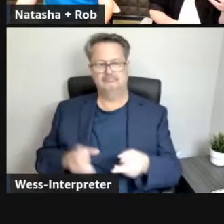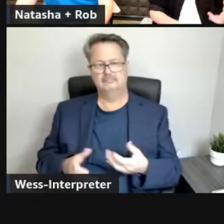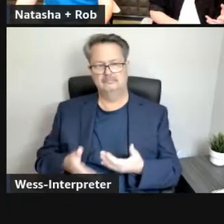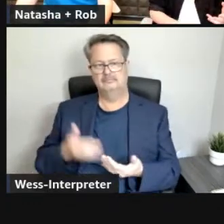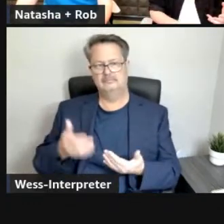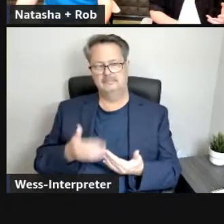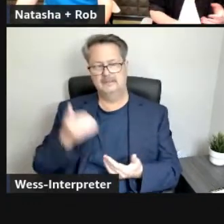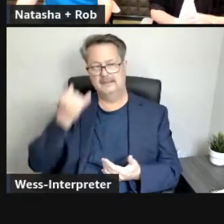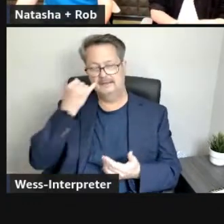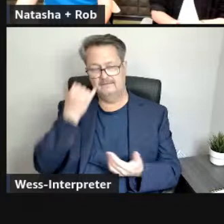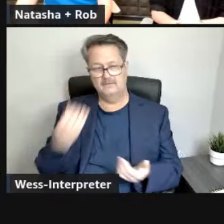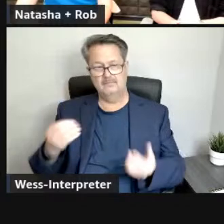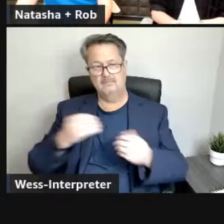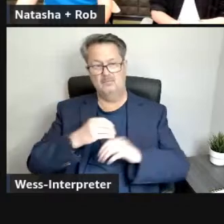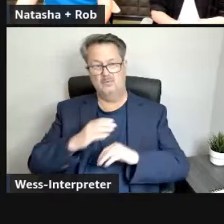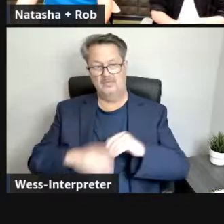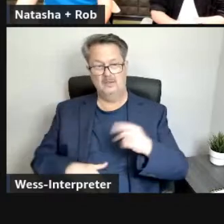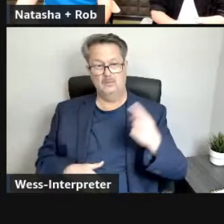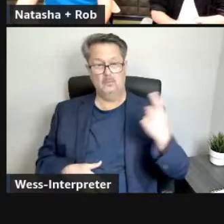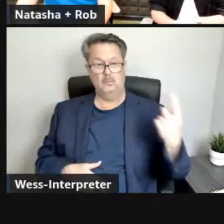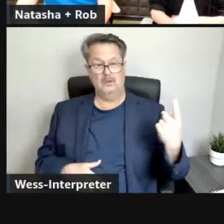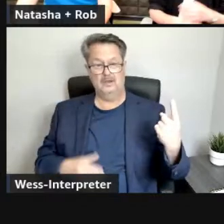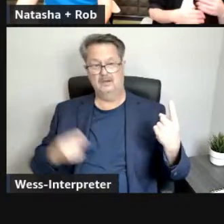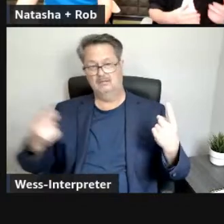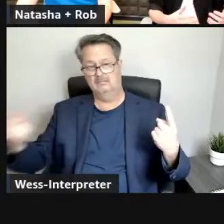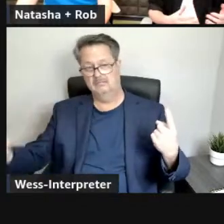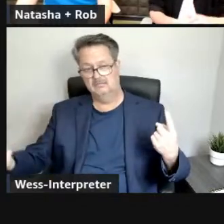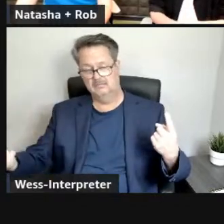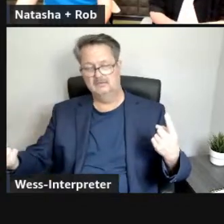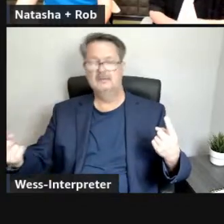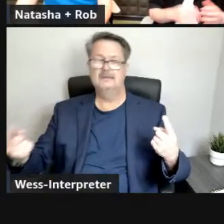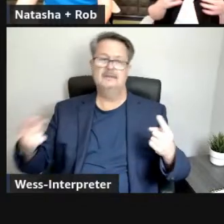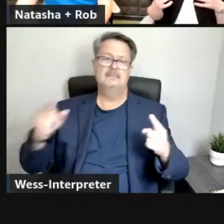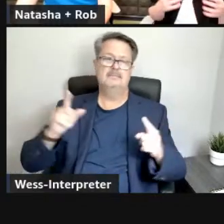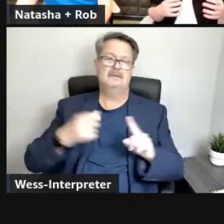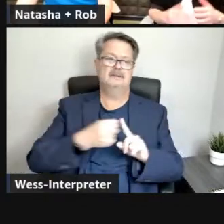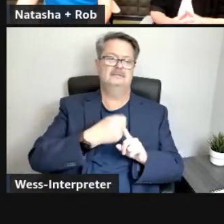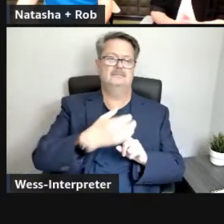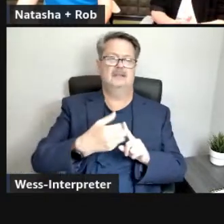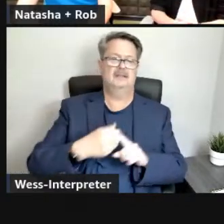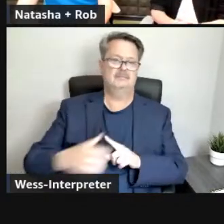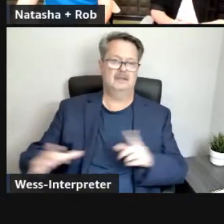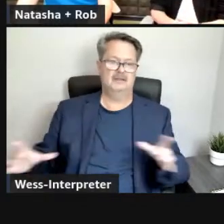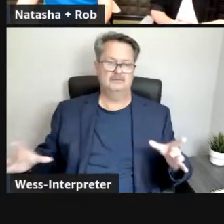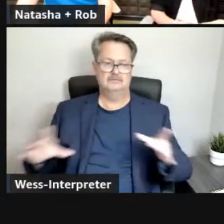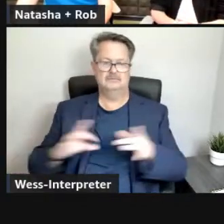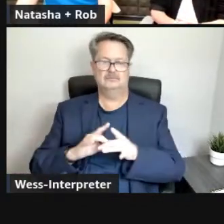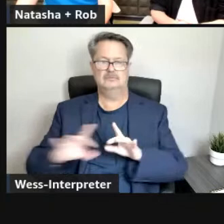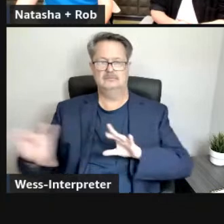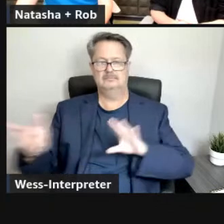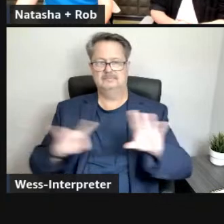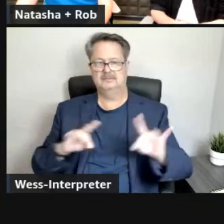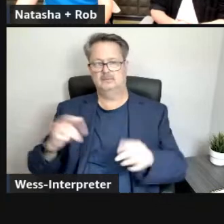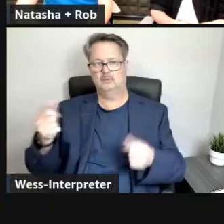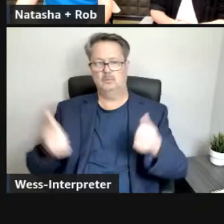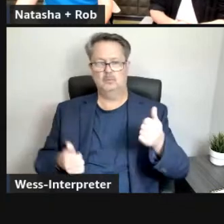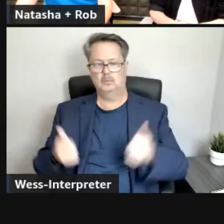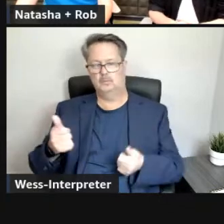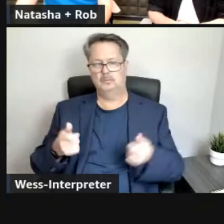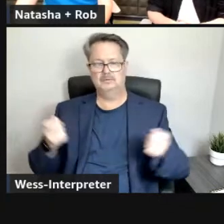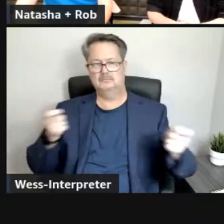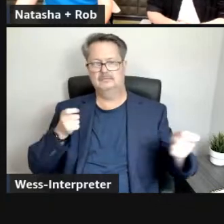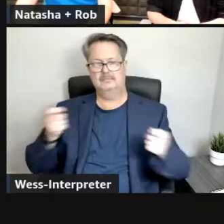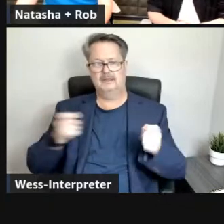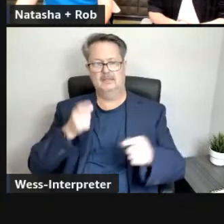more than one managed node group, it needs to use a concept of expanders in order to select which managed node group is the right one